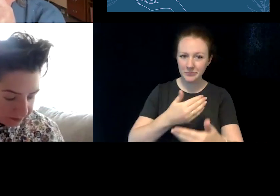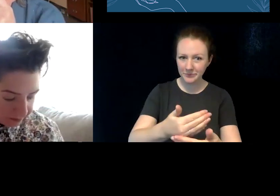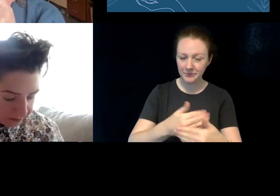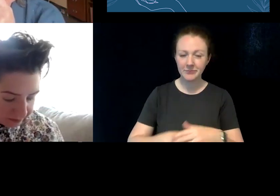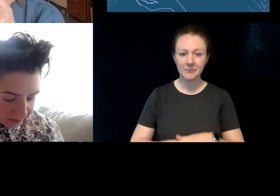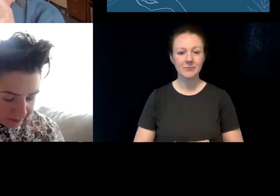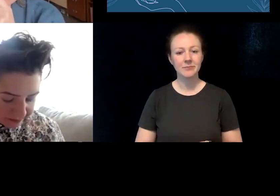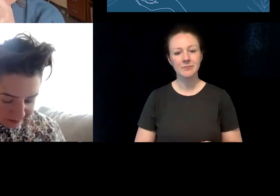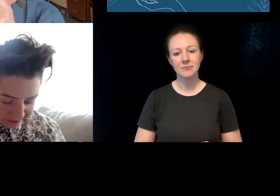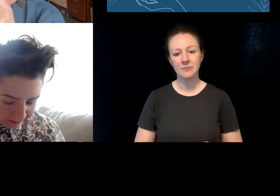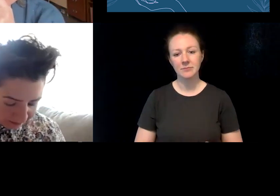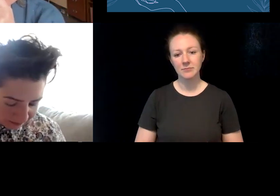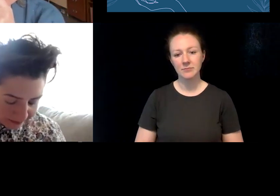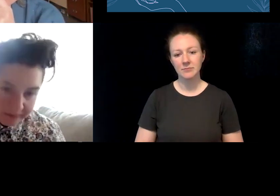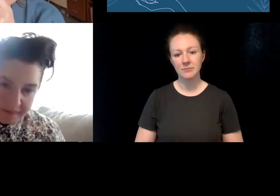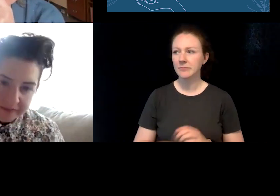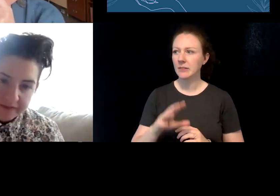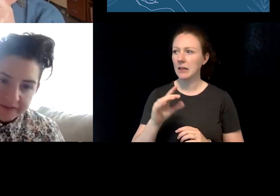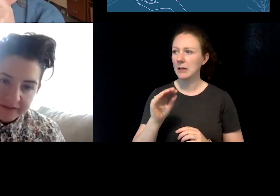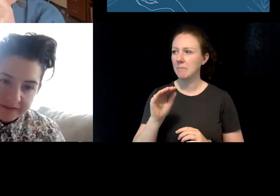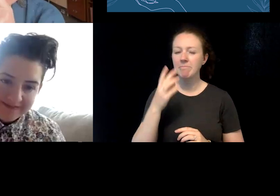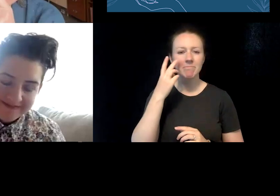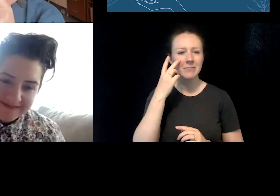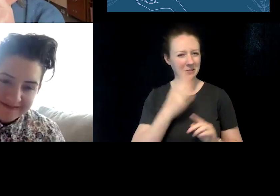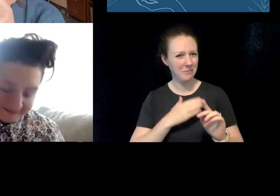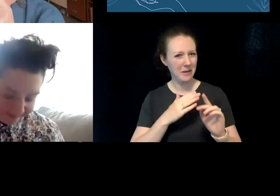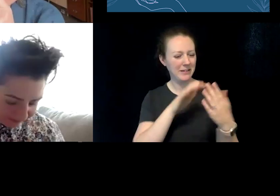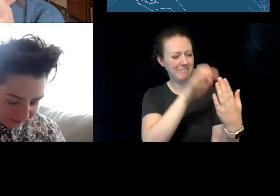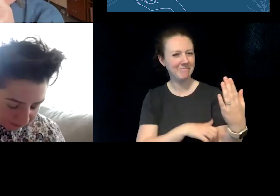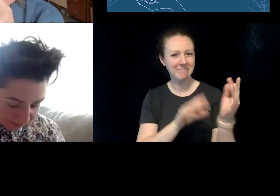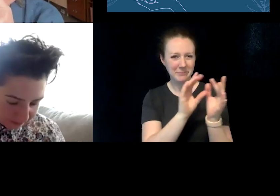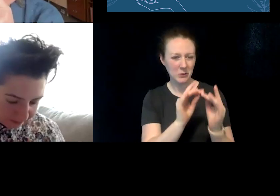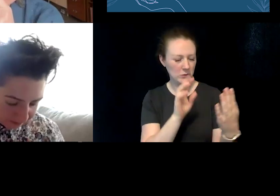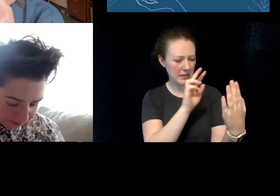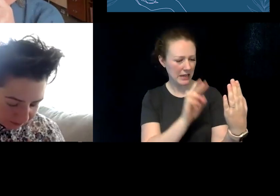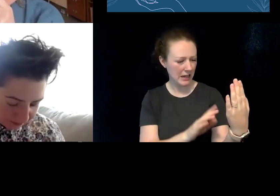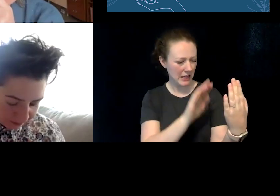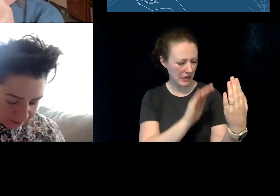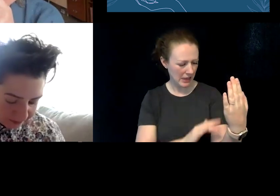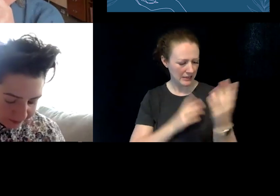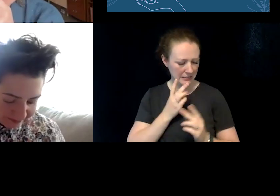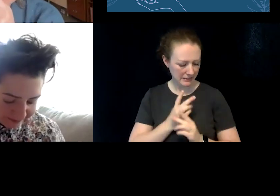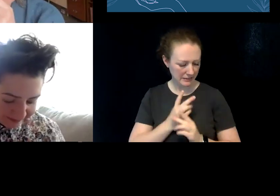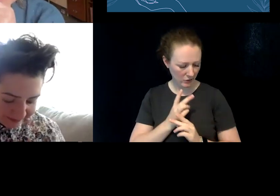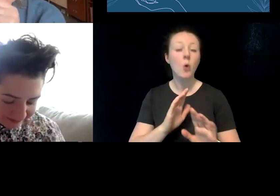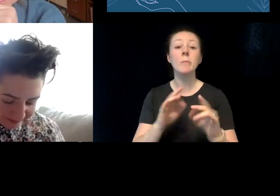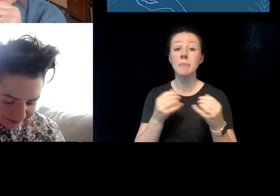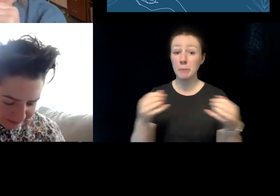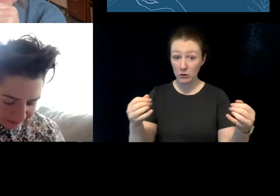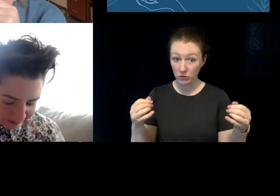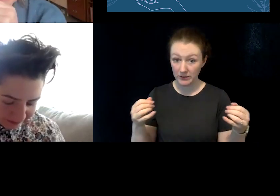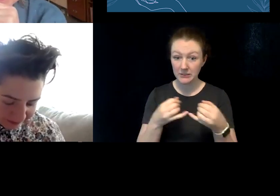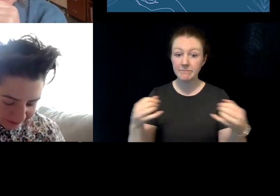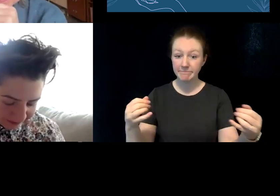And let's see, notes. Take care of myself. Boundaries, yes, boundaries are very